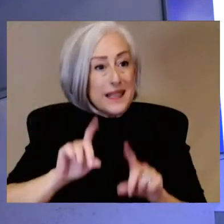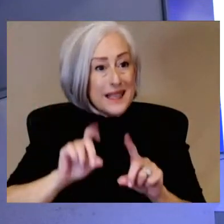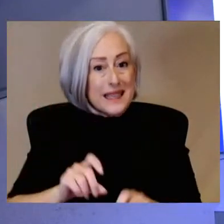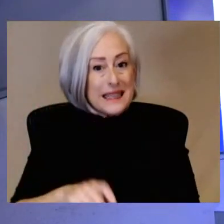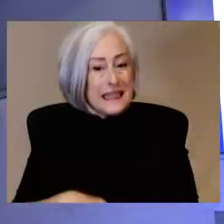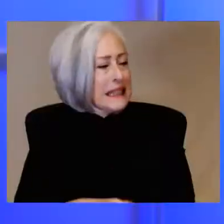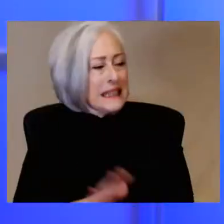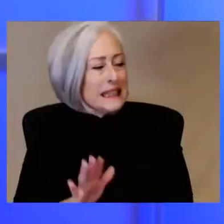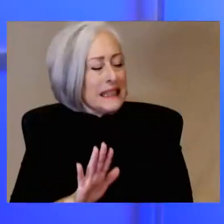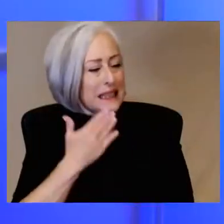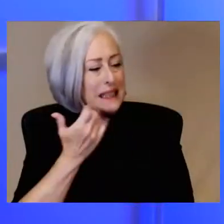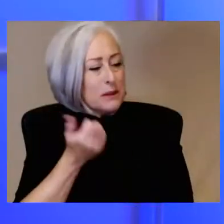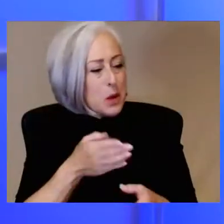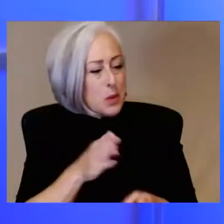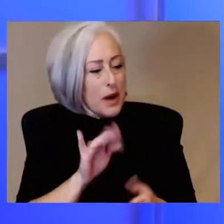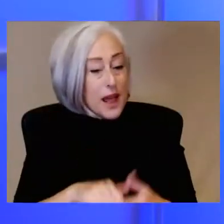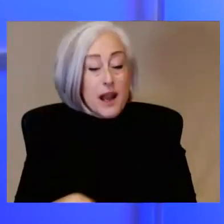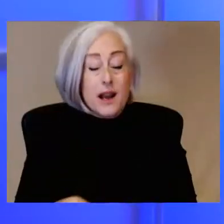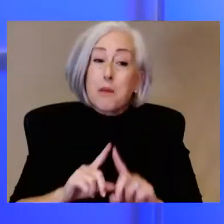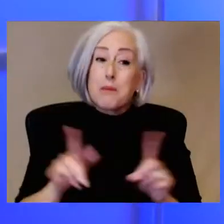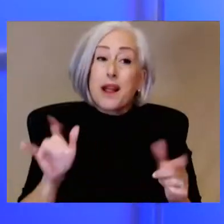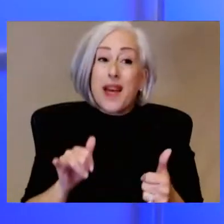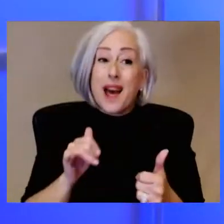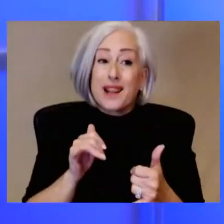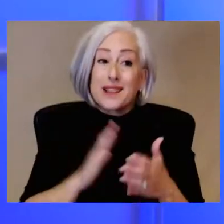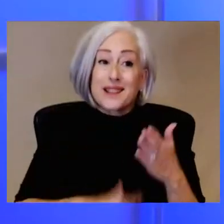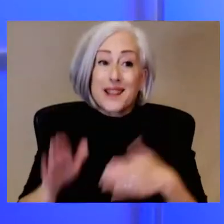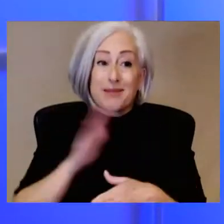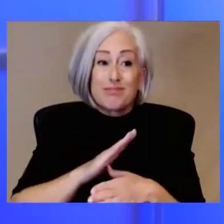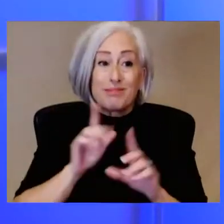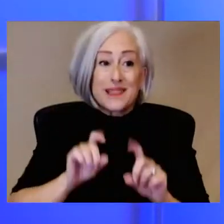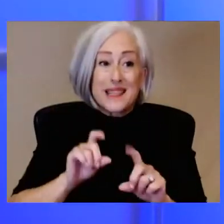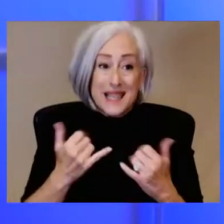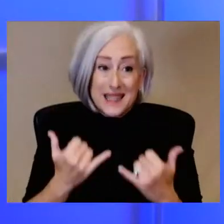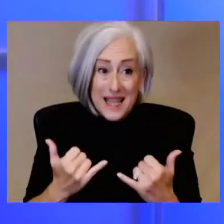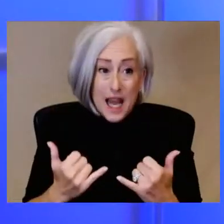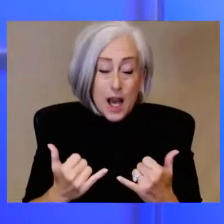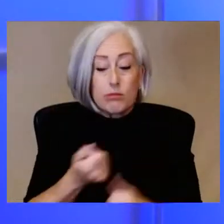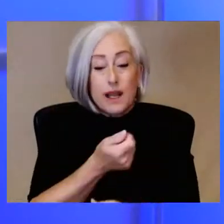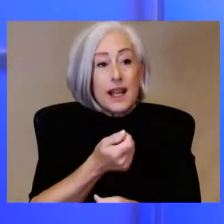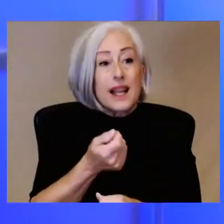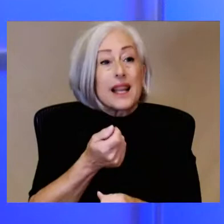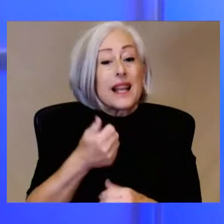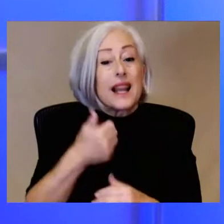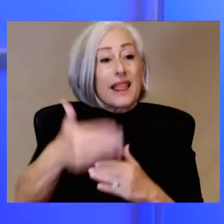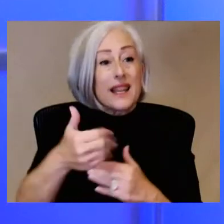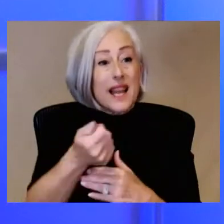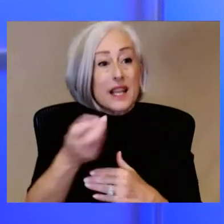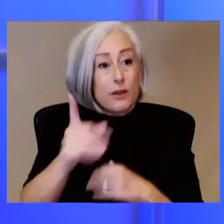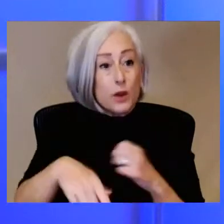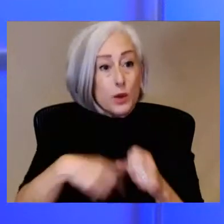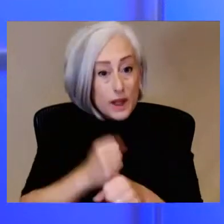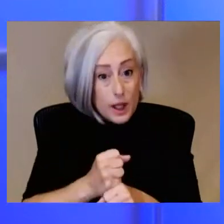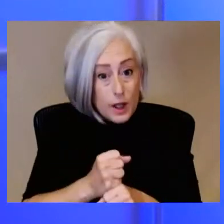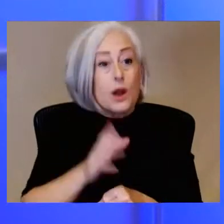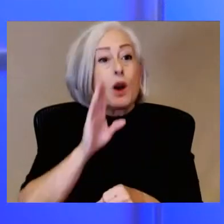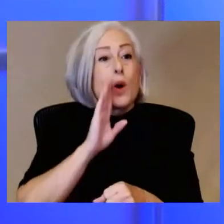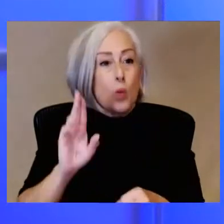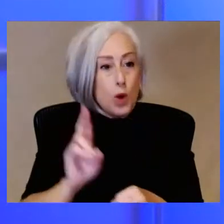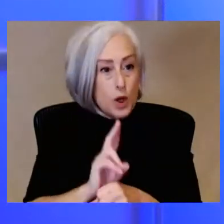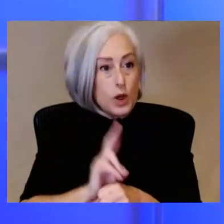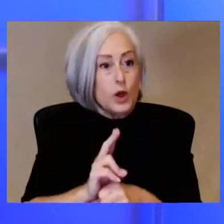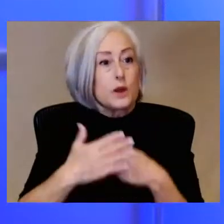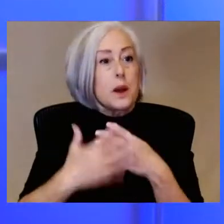That's sort of the gold standard right now. And then in the next couple of years, we're going to see big advances in blood biomarkers. So we're now able to actually,